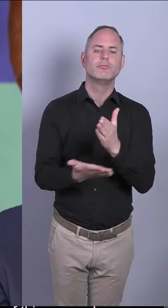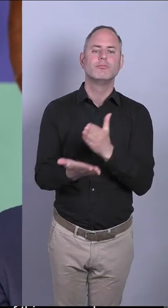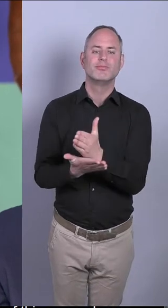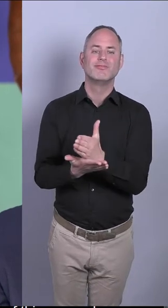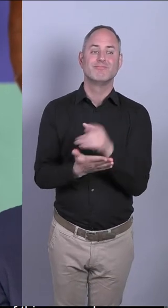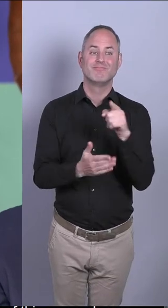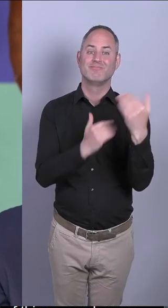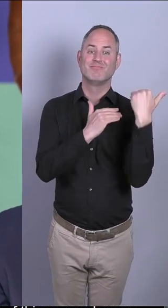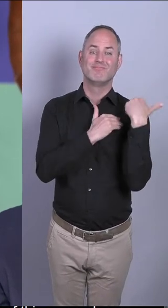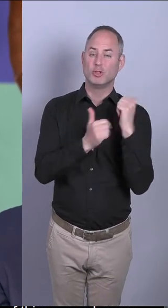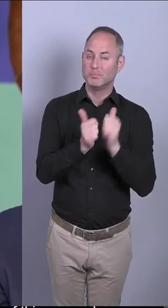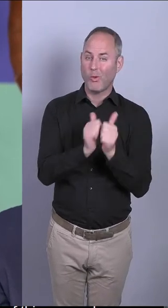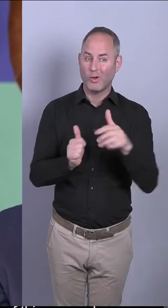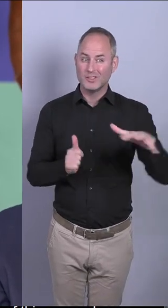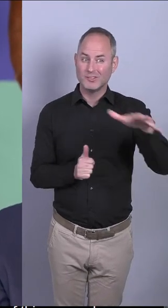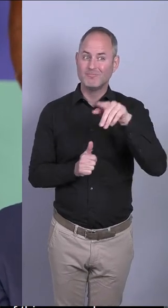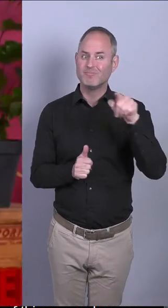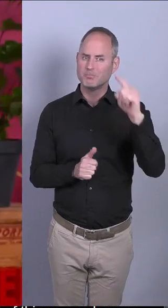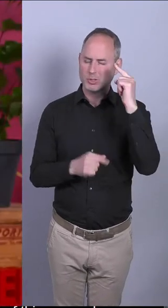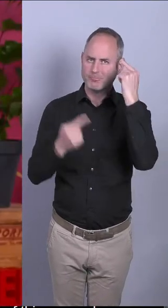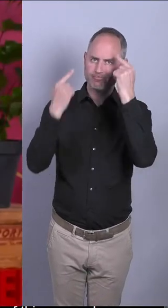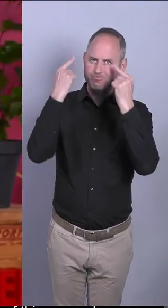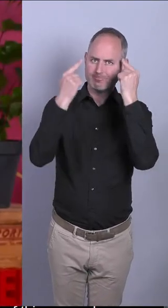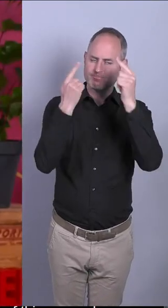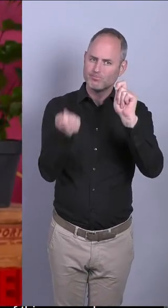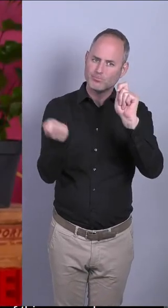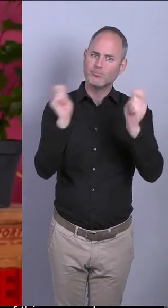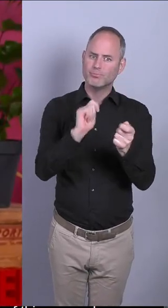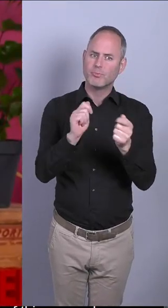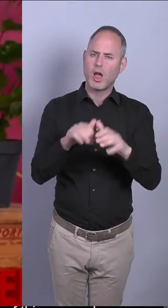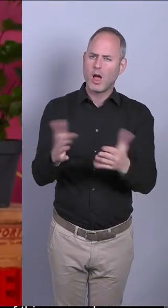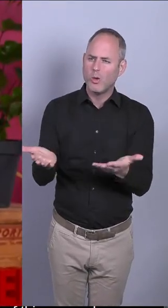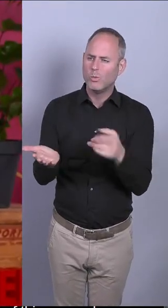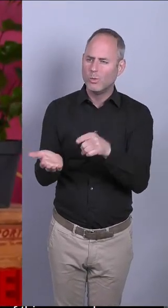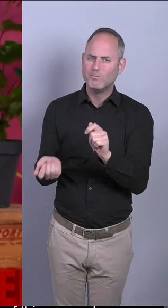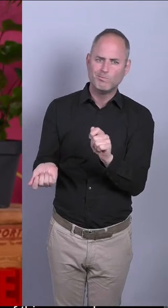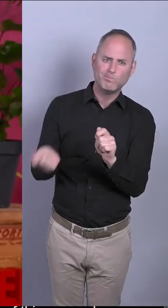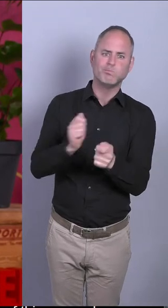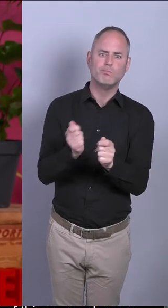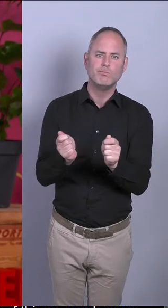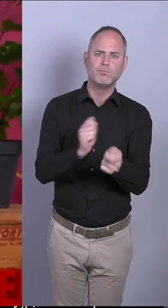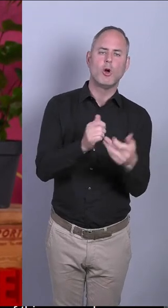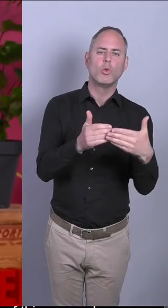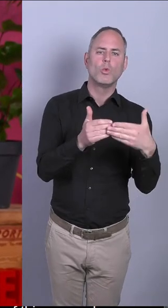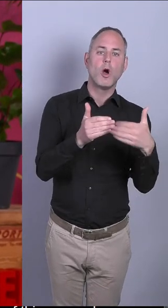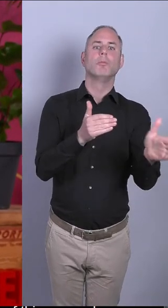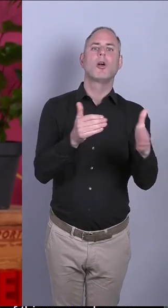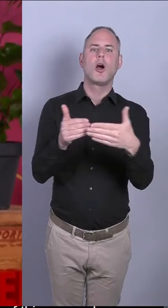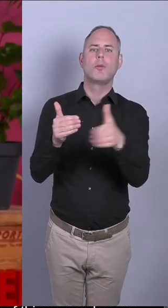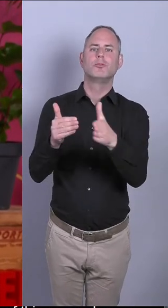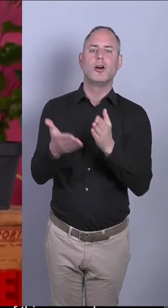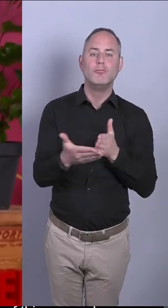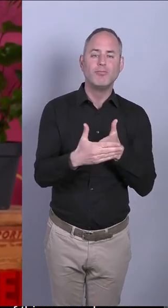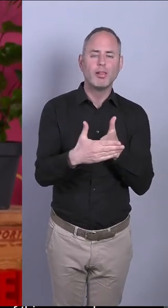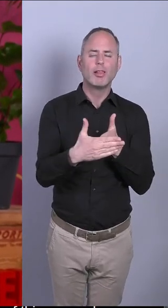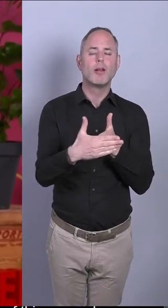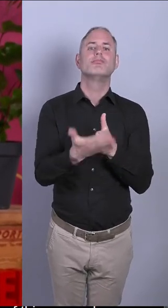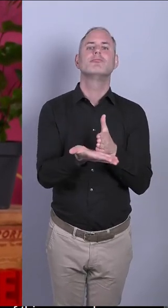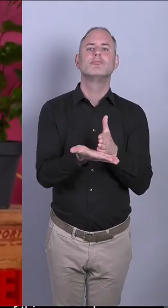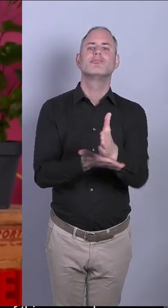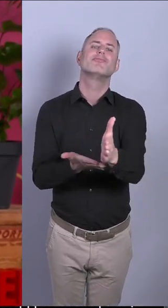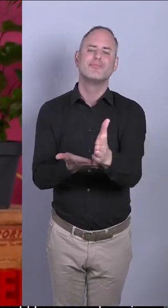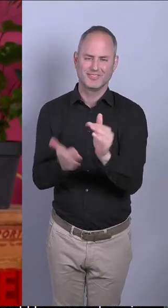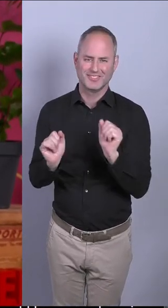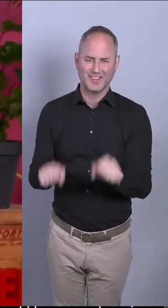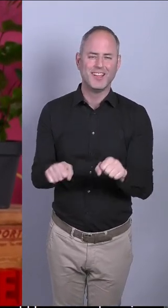World Games, namely how people with disabilities can take on responsibility. Well, we have many